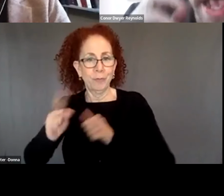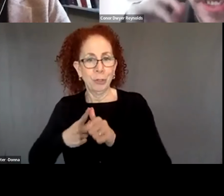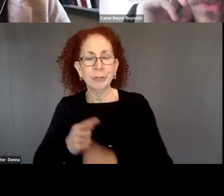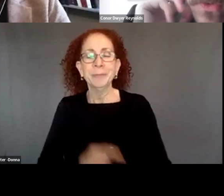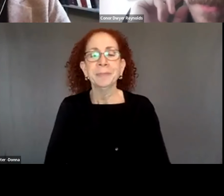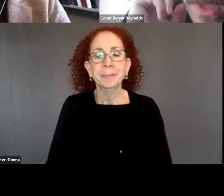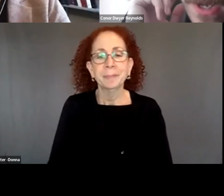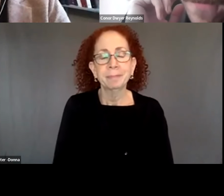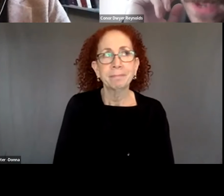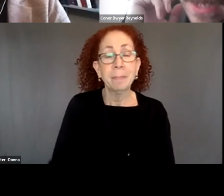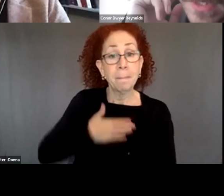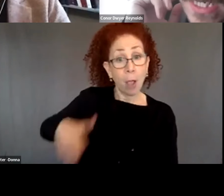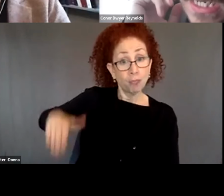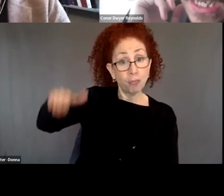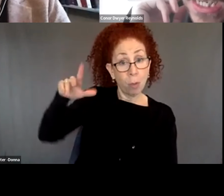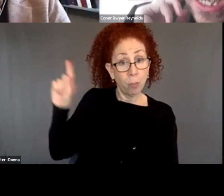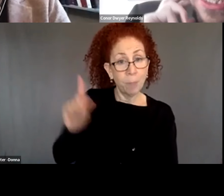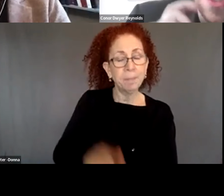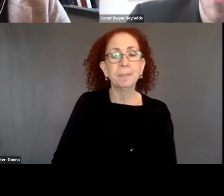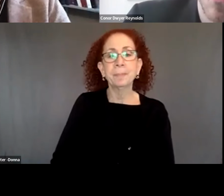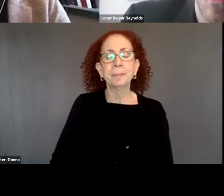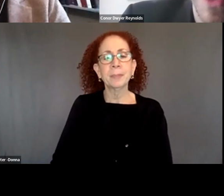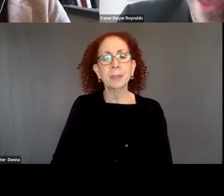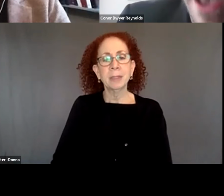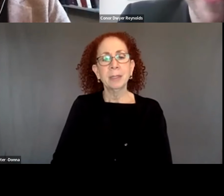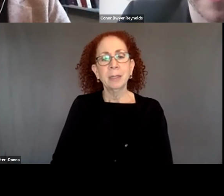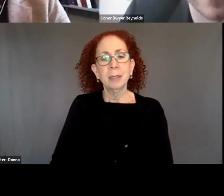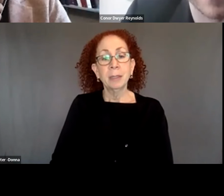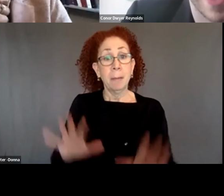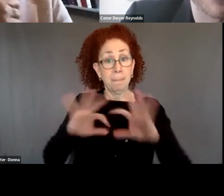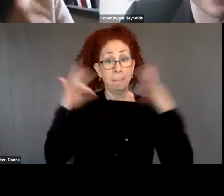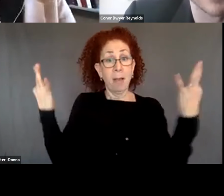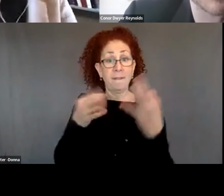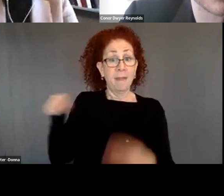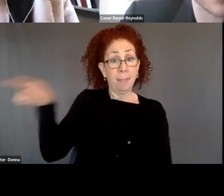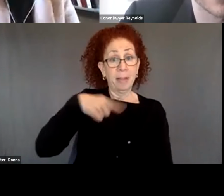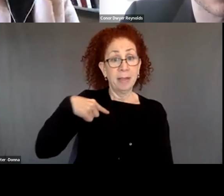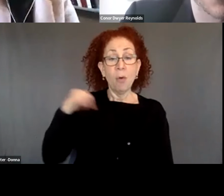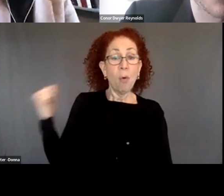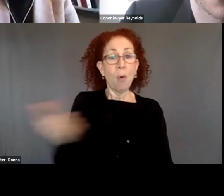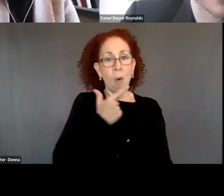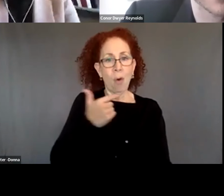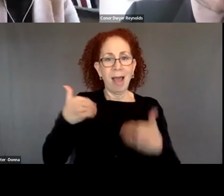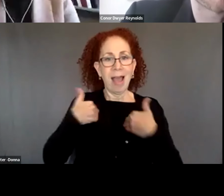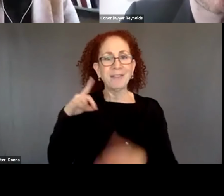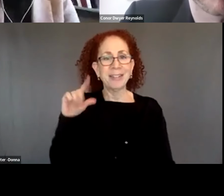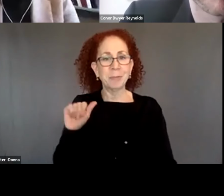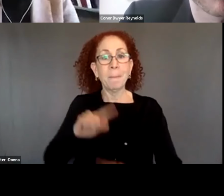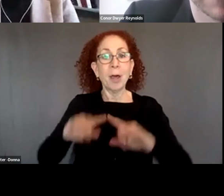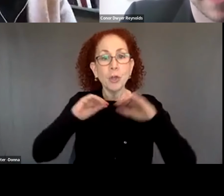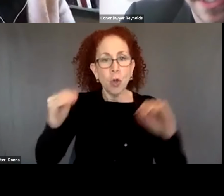So I grew up in a family with every person having a disability and no one knowing